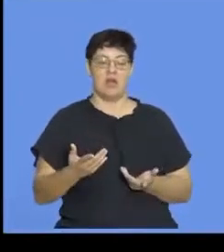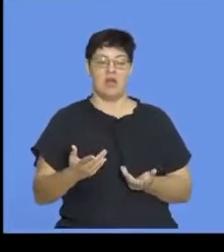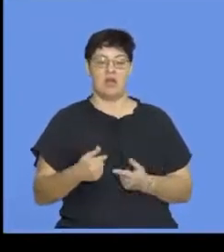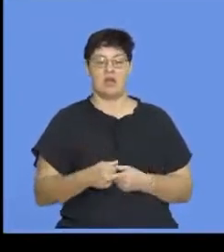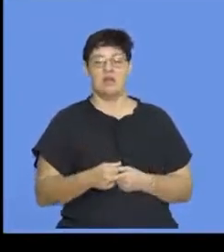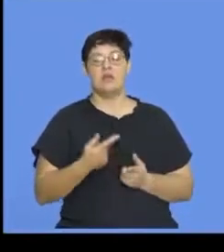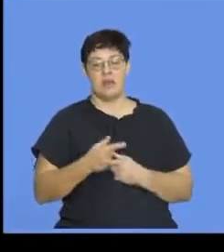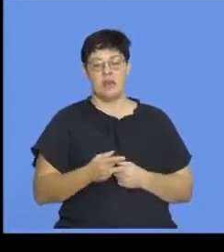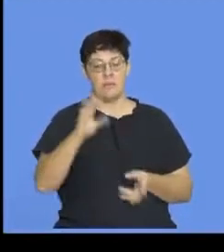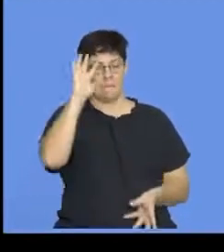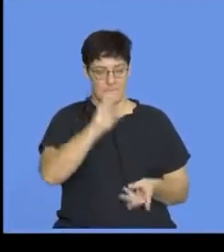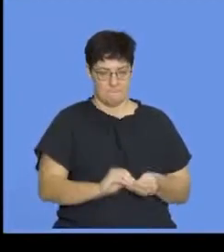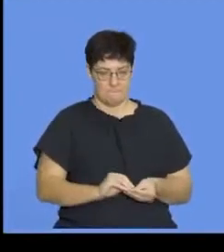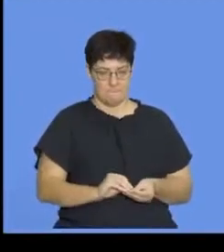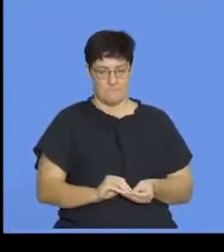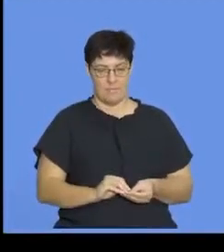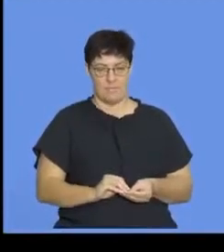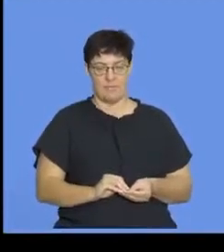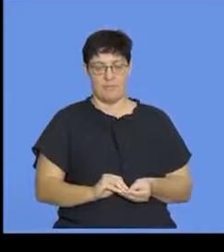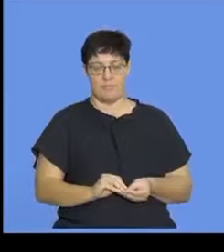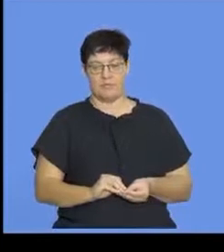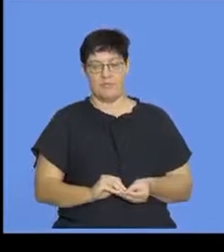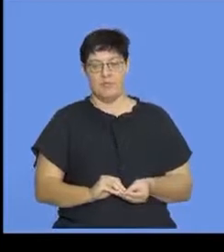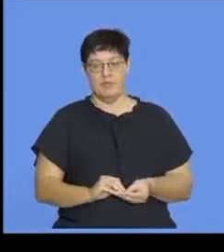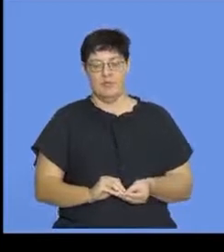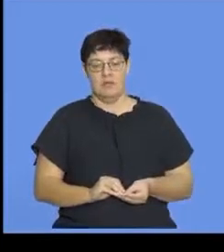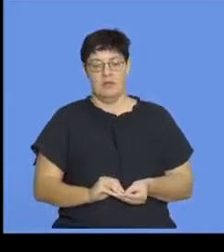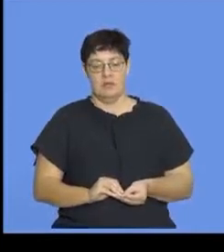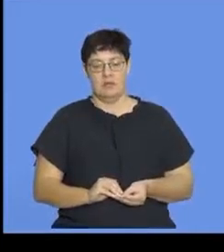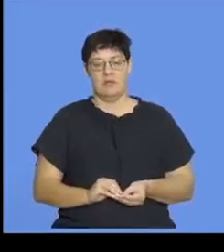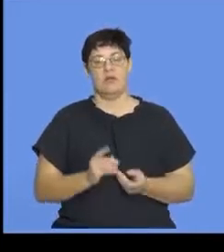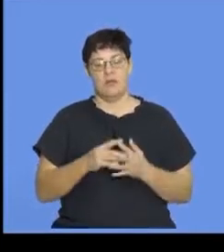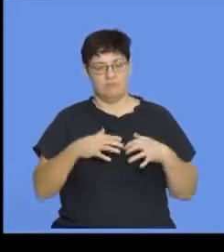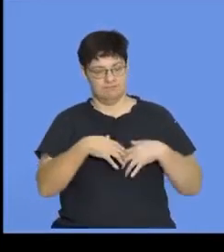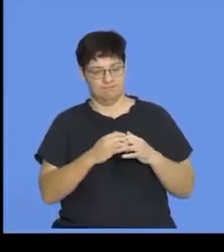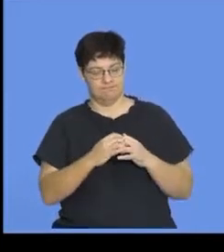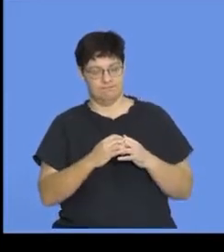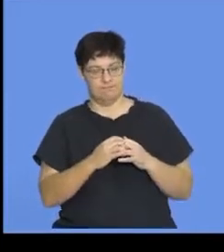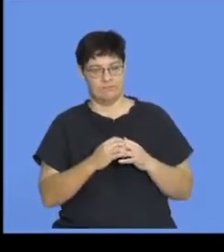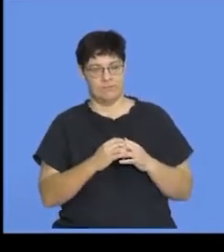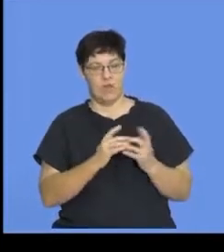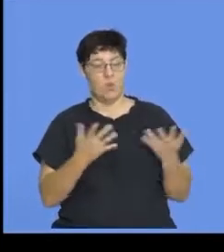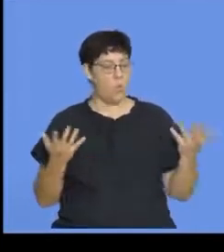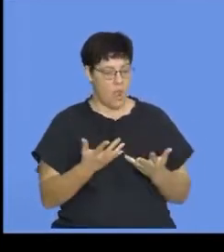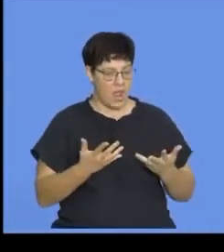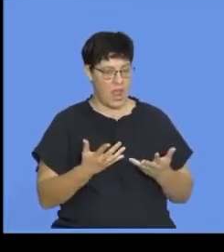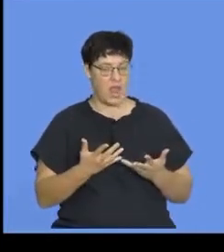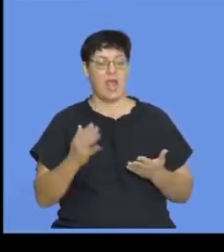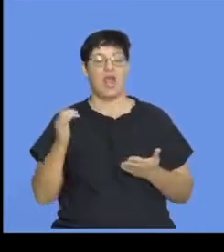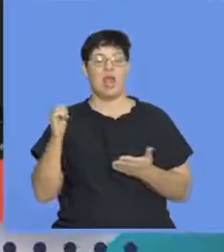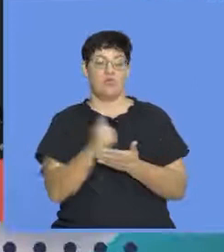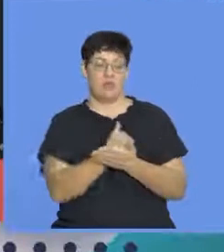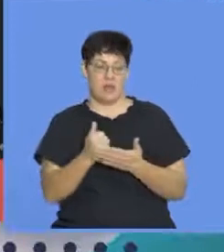up, and this is the total amount that you've drawn up from your creditors payment